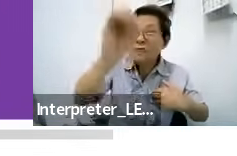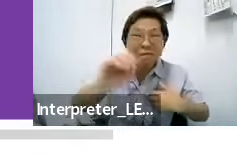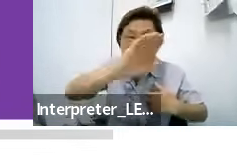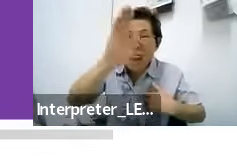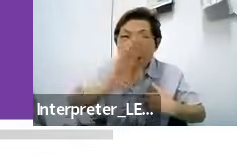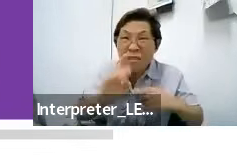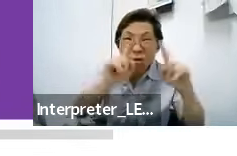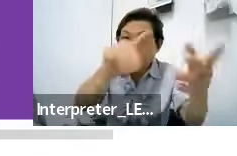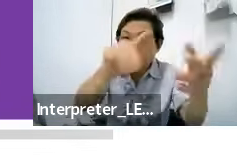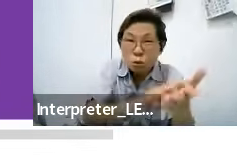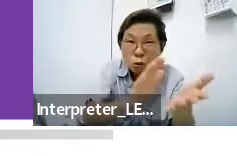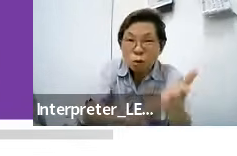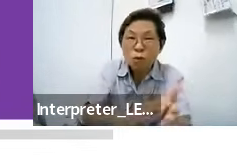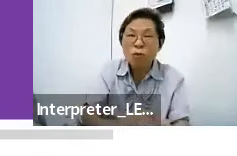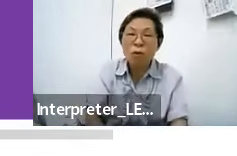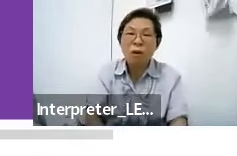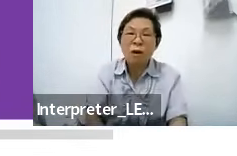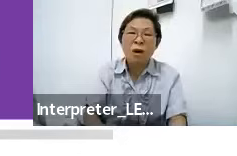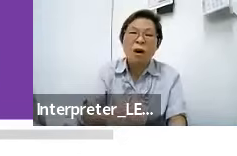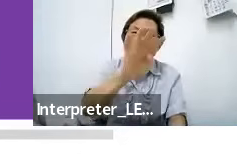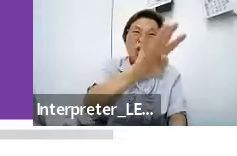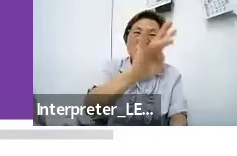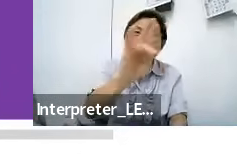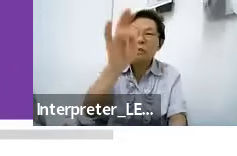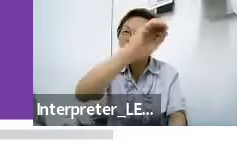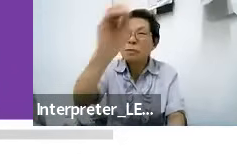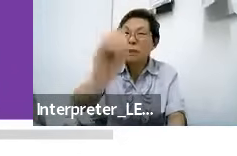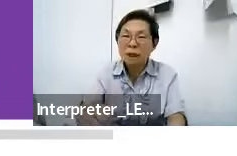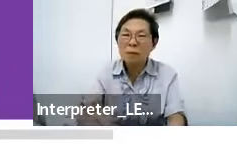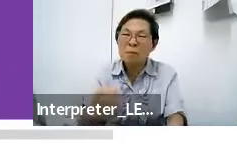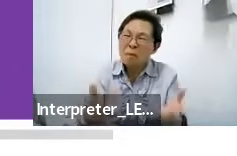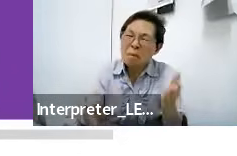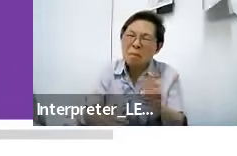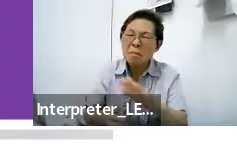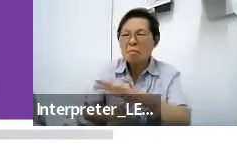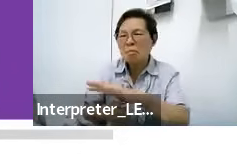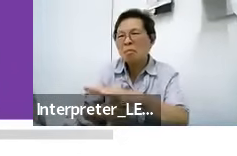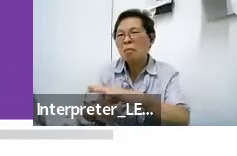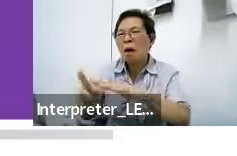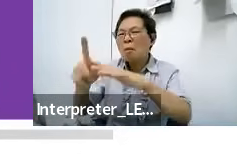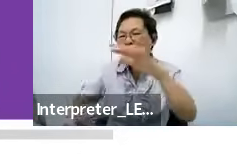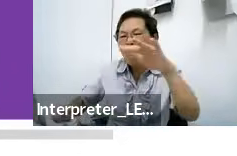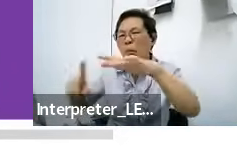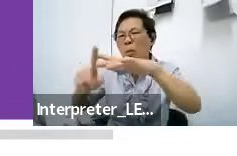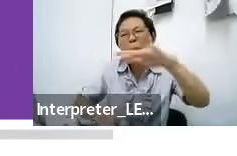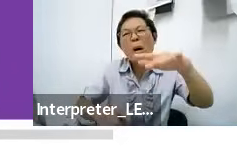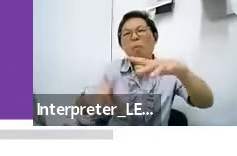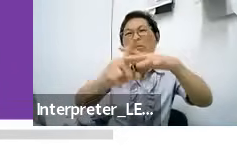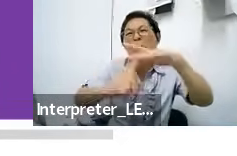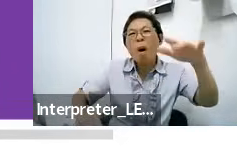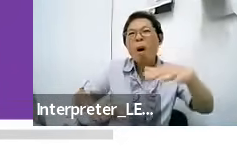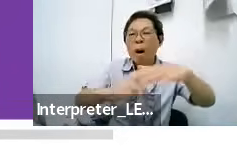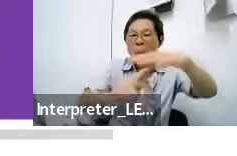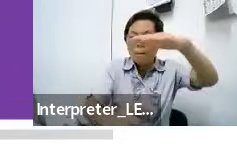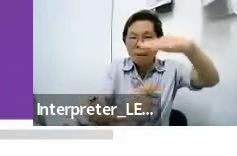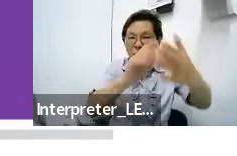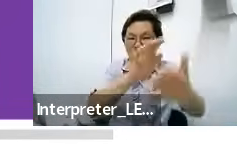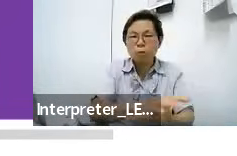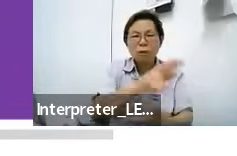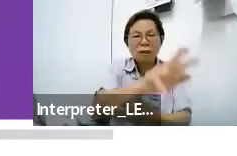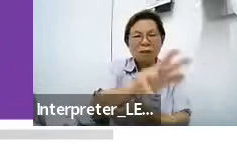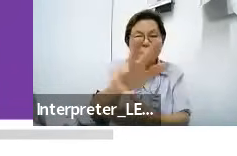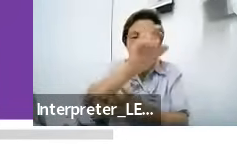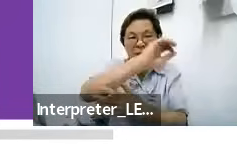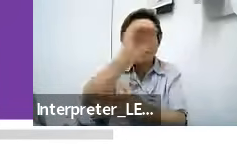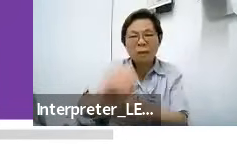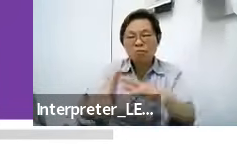school, 47% who may drop out of primary school, 33% who